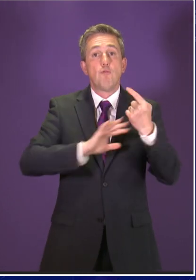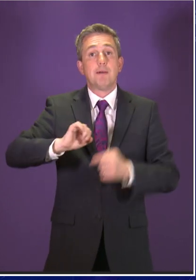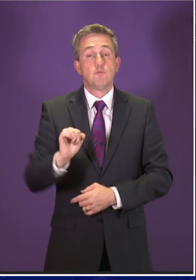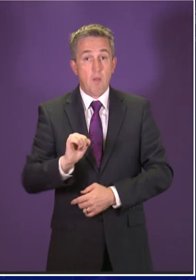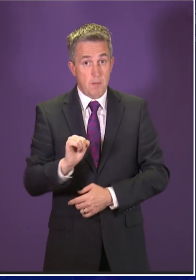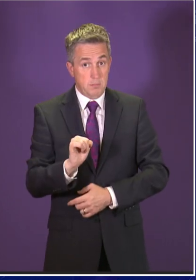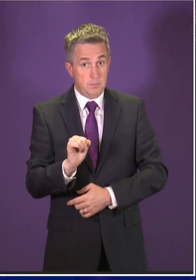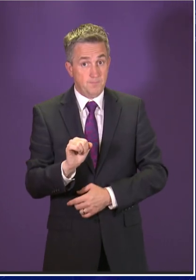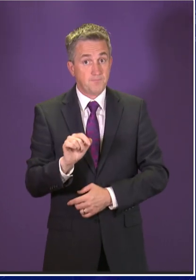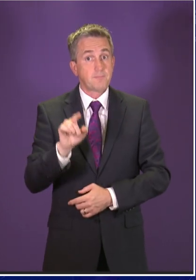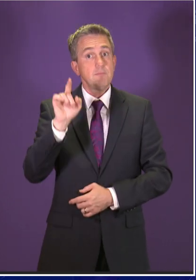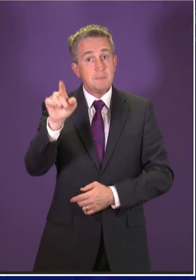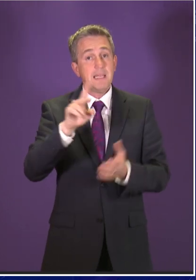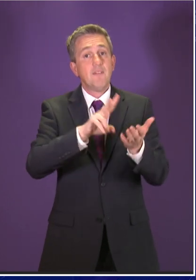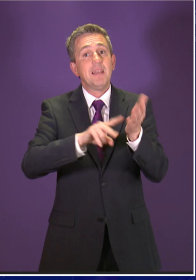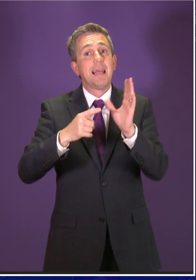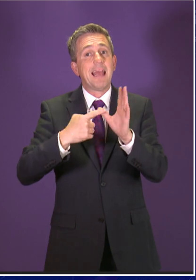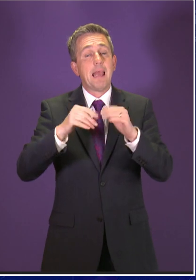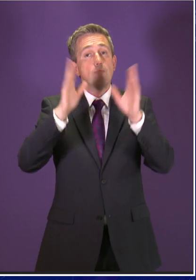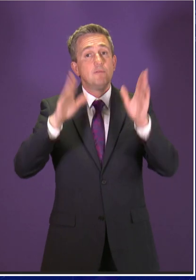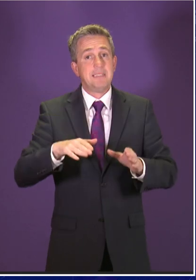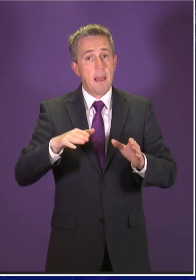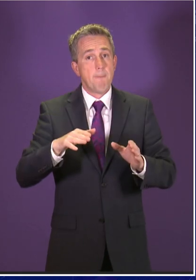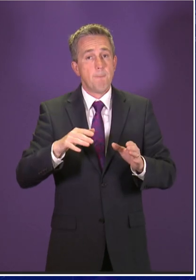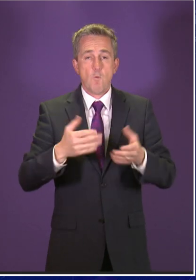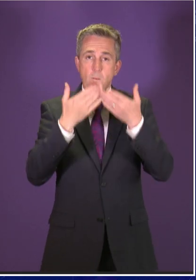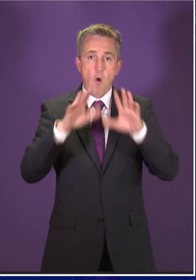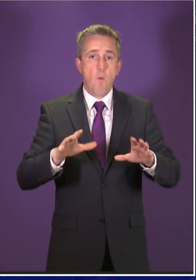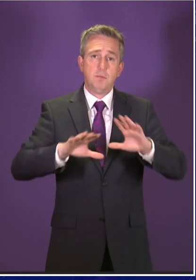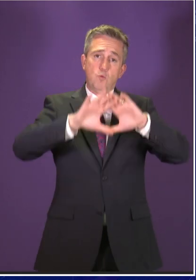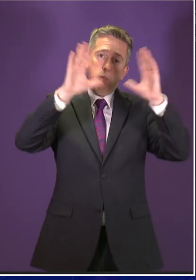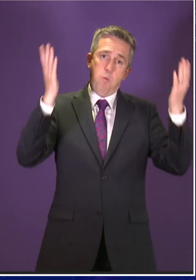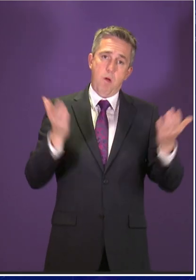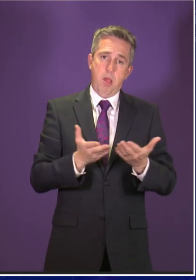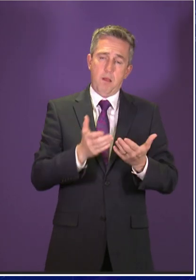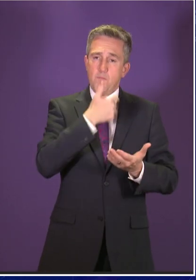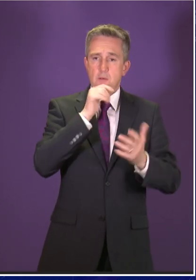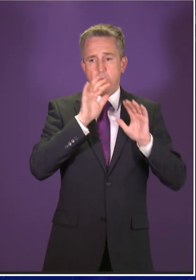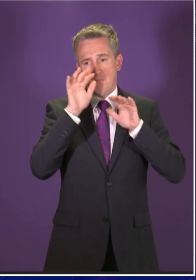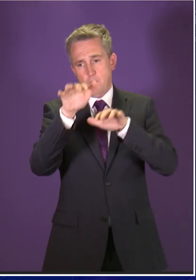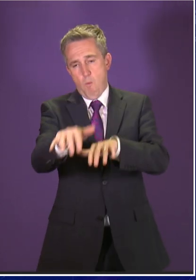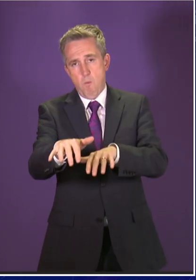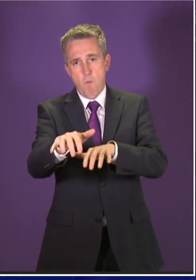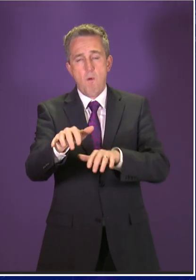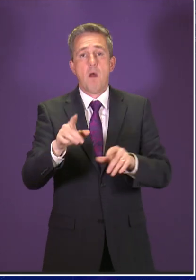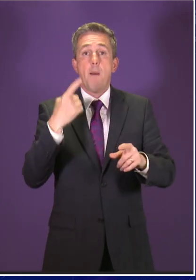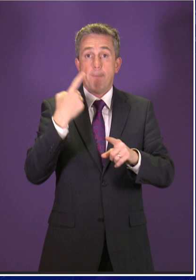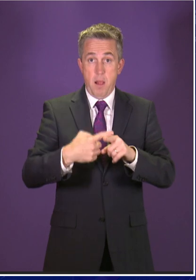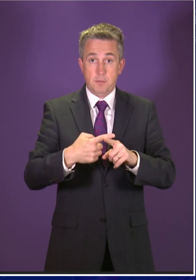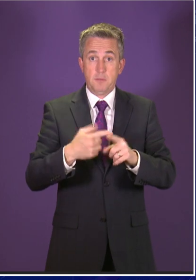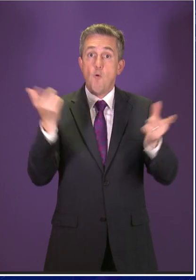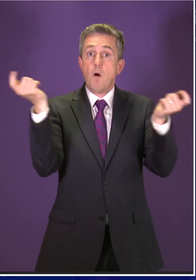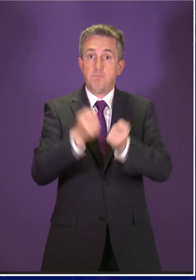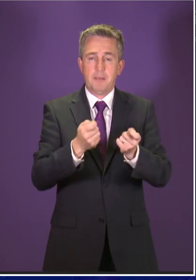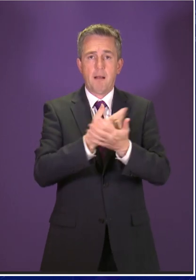Dundee will showcase Scottish design to visitors from around the world, but it will also, through its exhibition programme, bring the